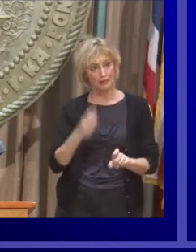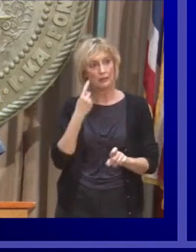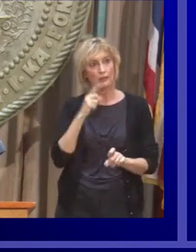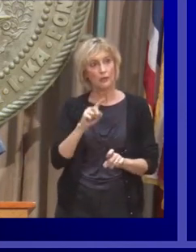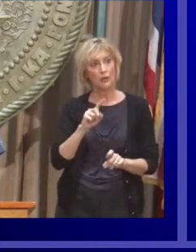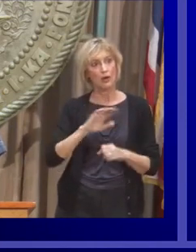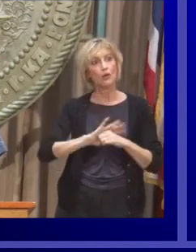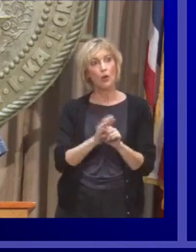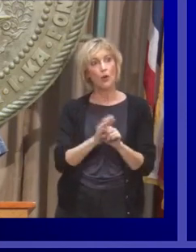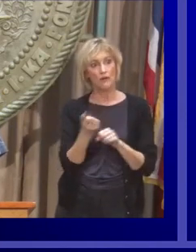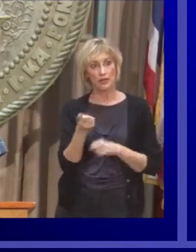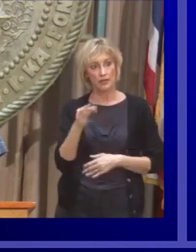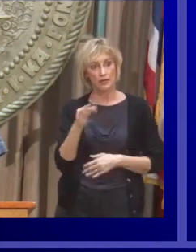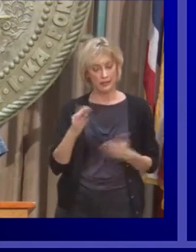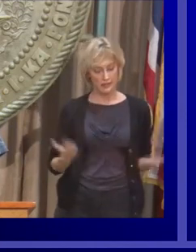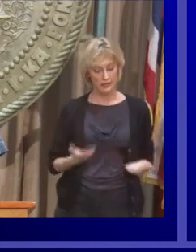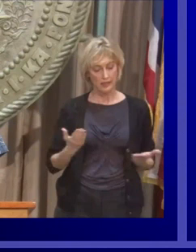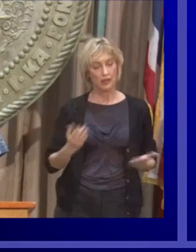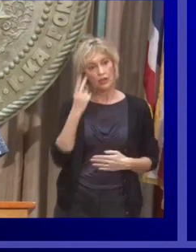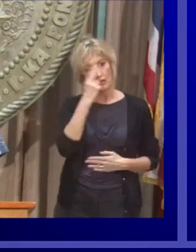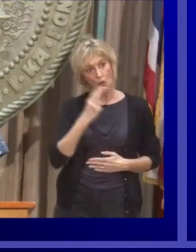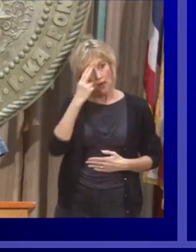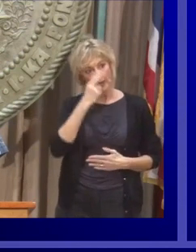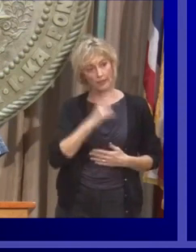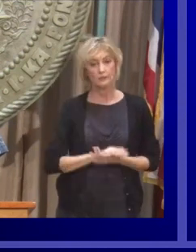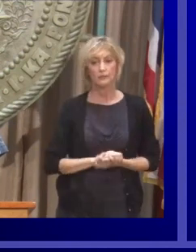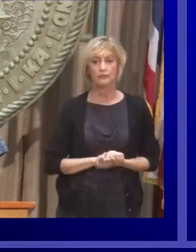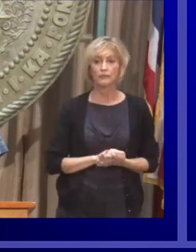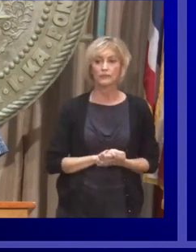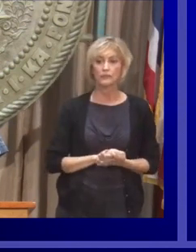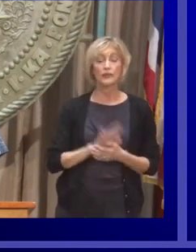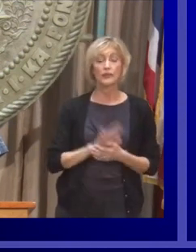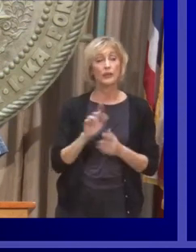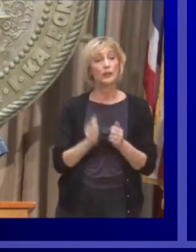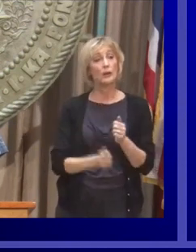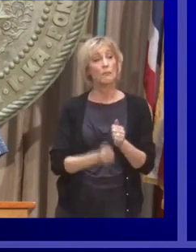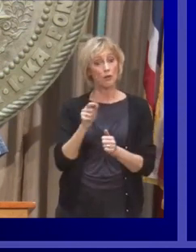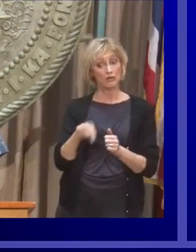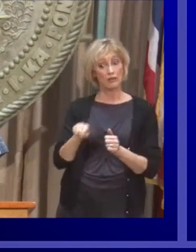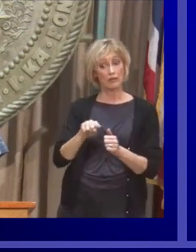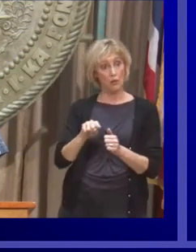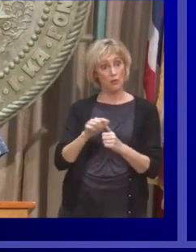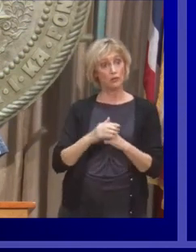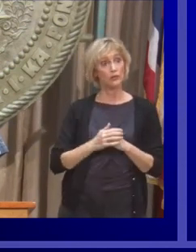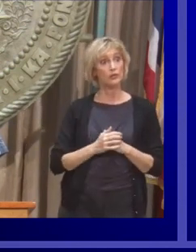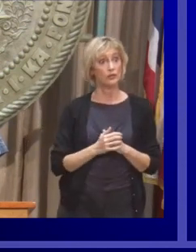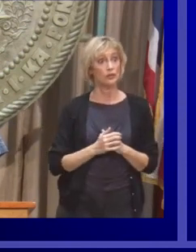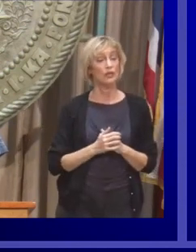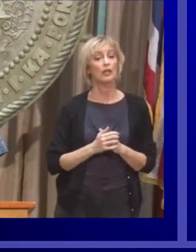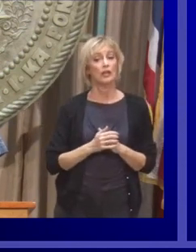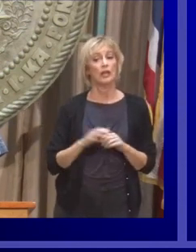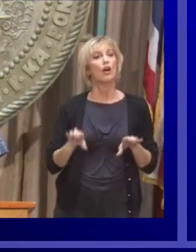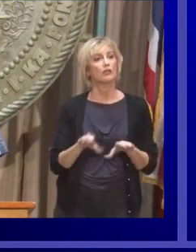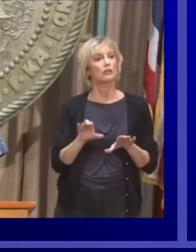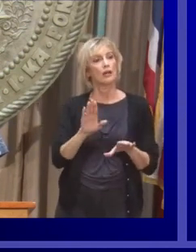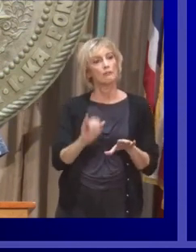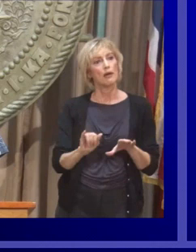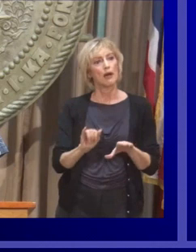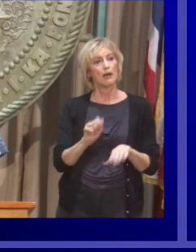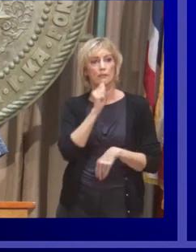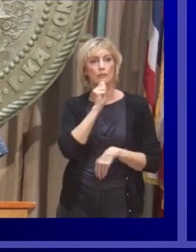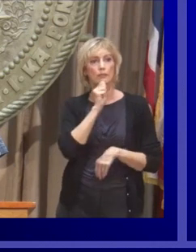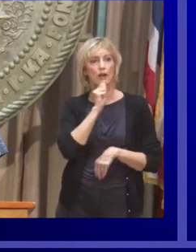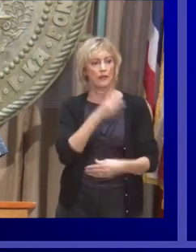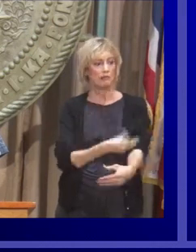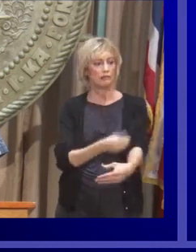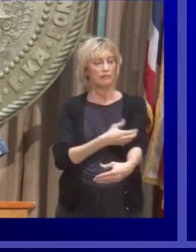COVID-19 in Hawaii. And most of those are being done by the private laboratories.